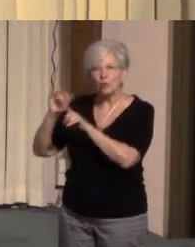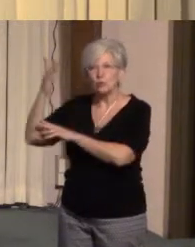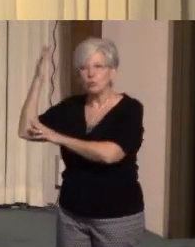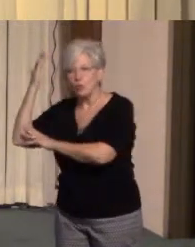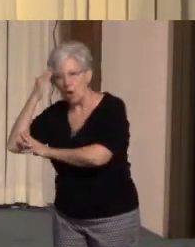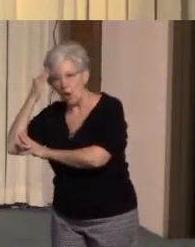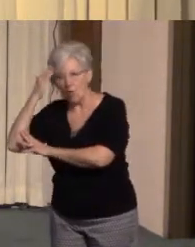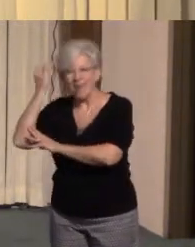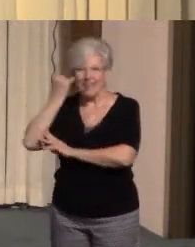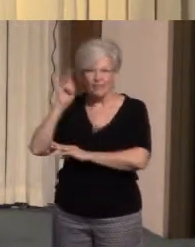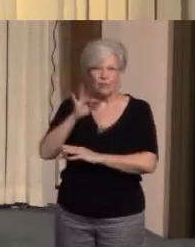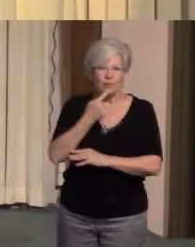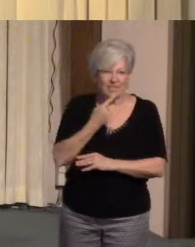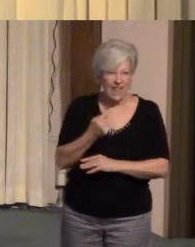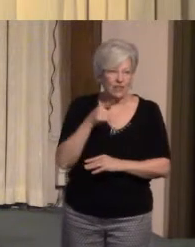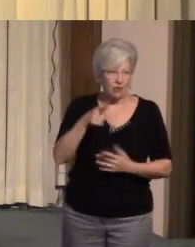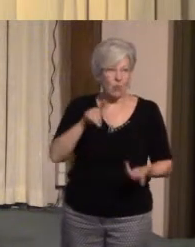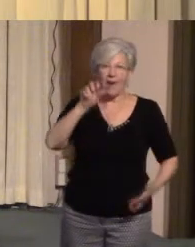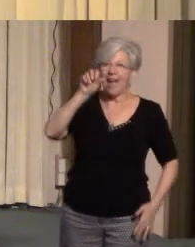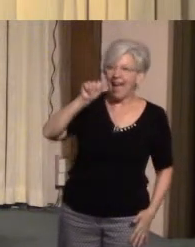say you're agnostic,